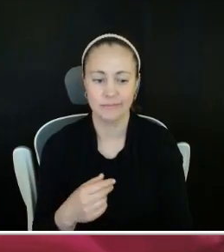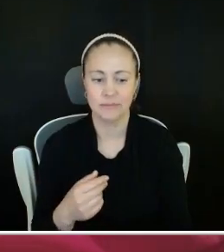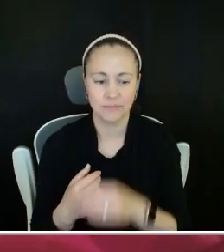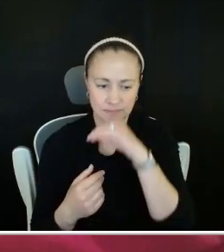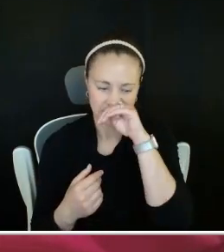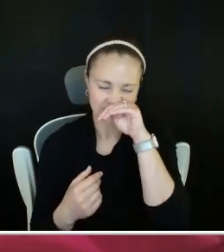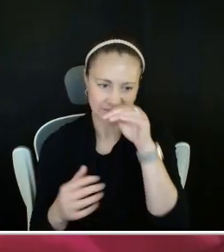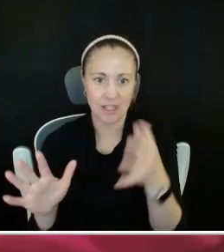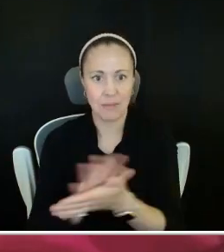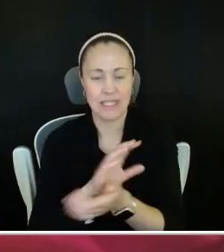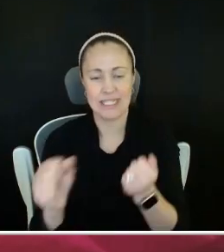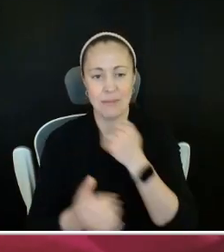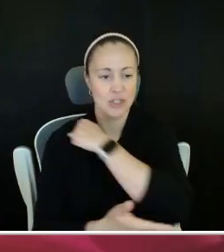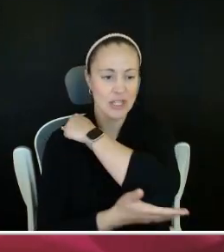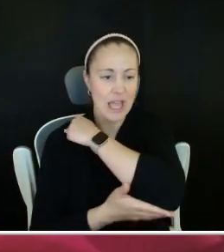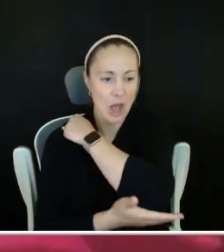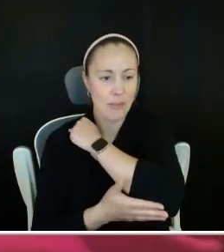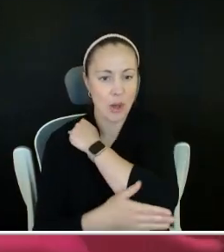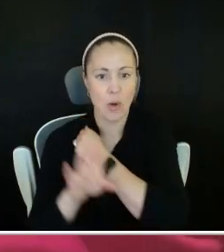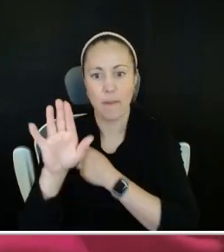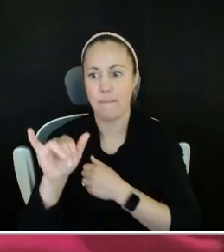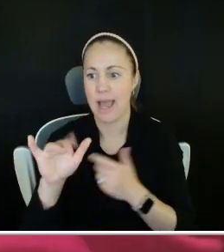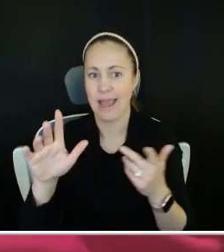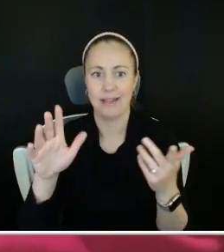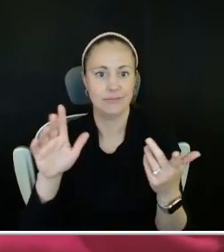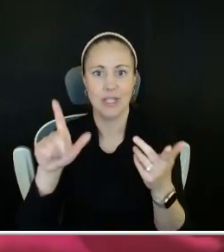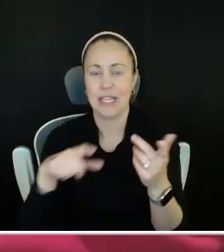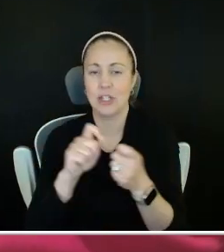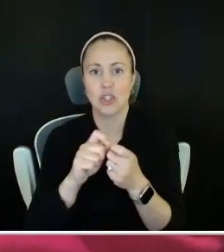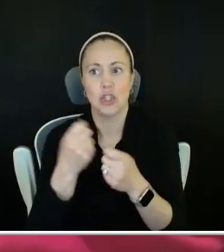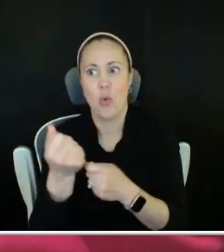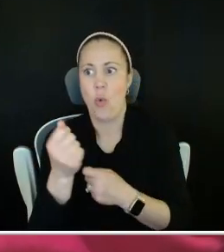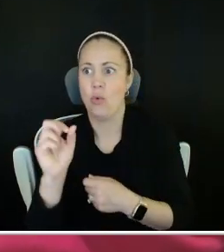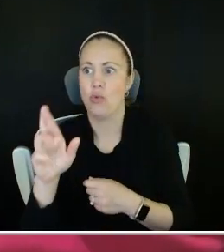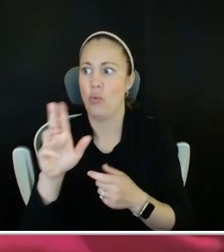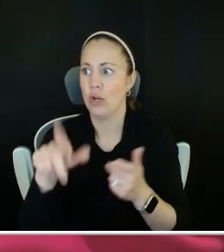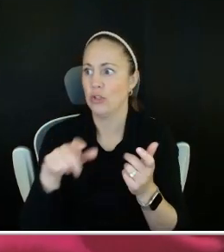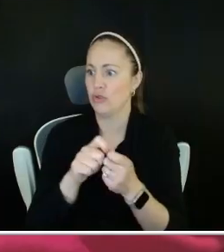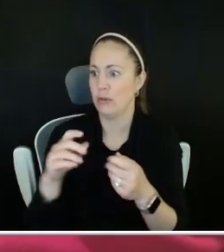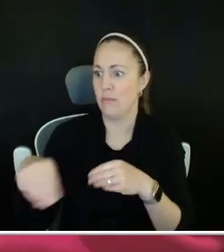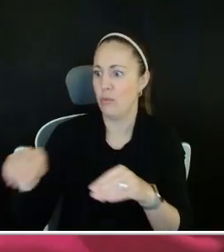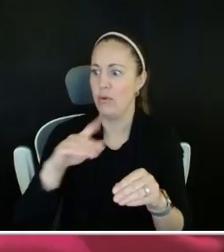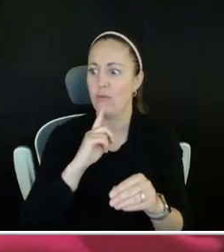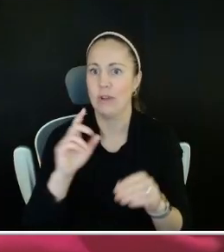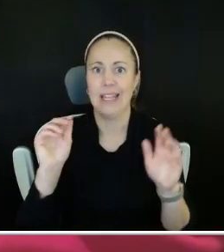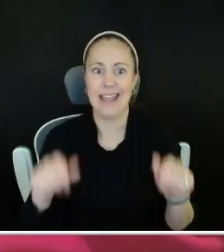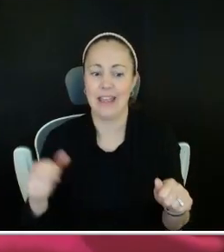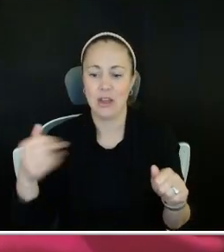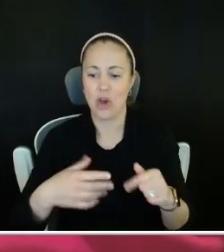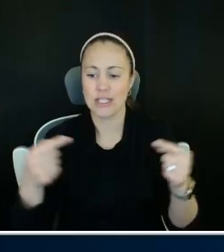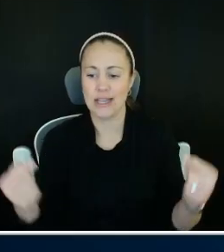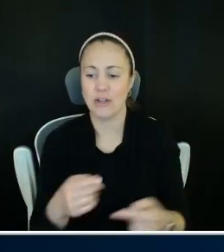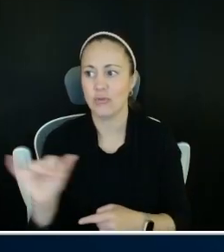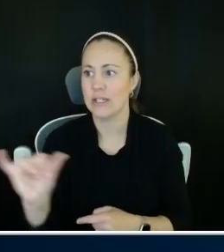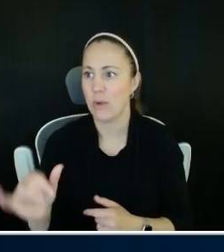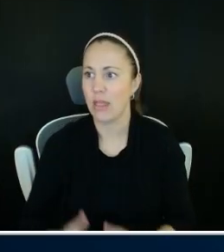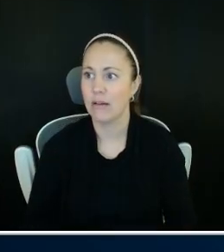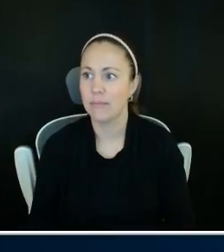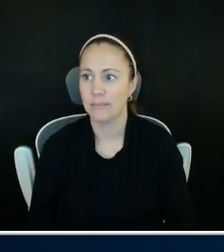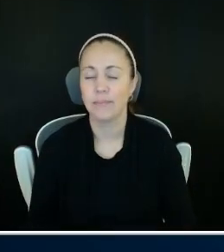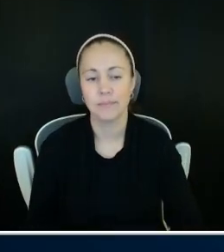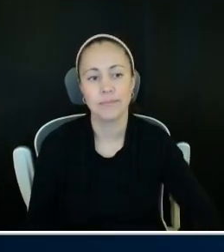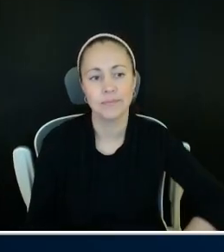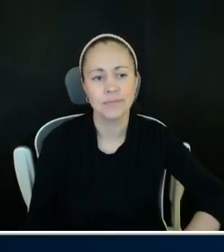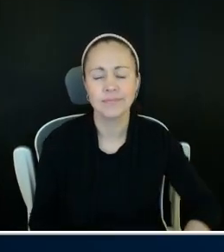damaging the elbow by a certain hold or a certain move can cause that injury as well. I got to ask you, when